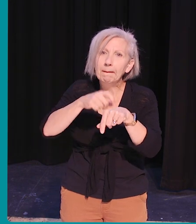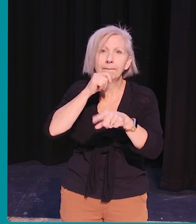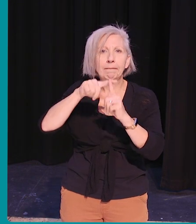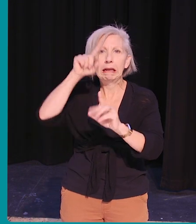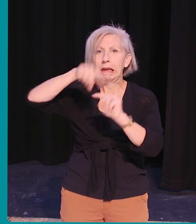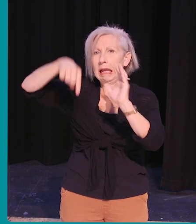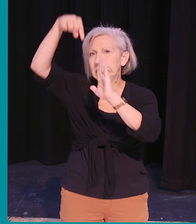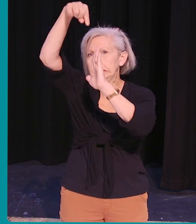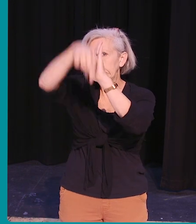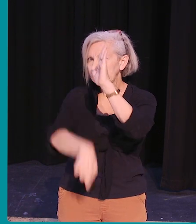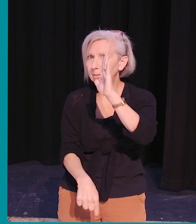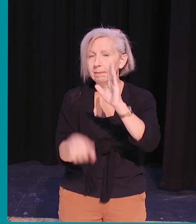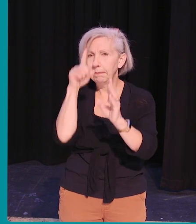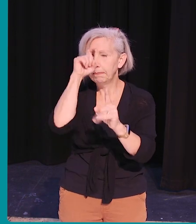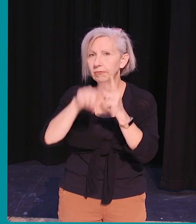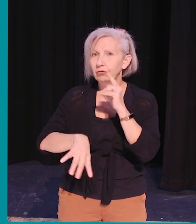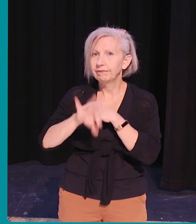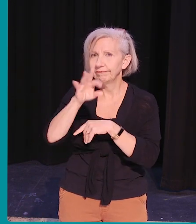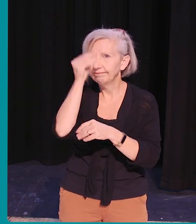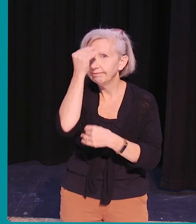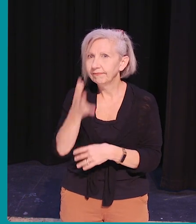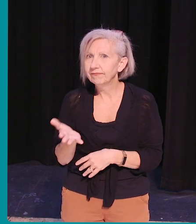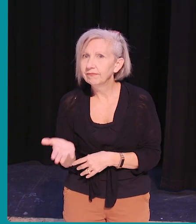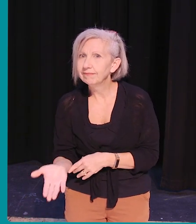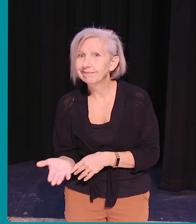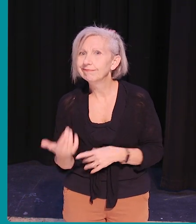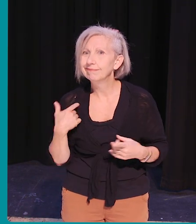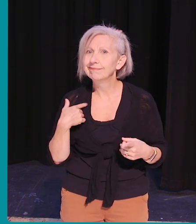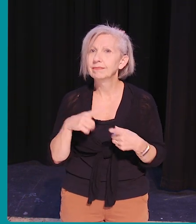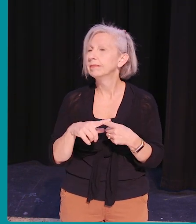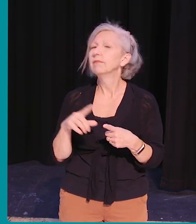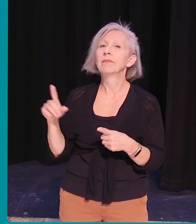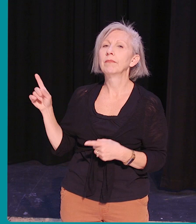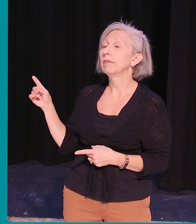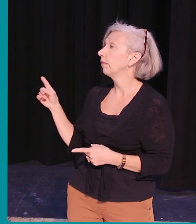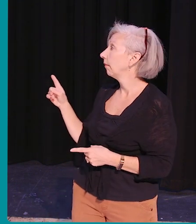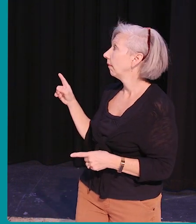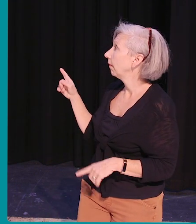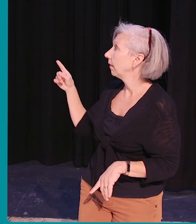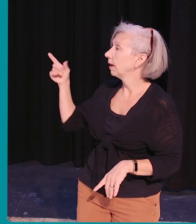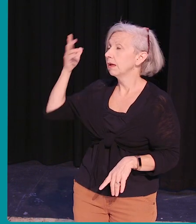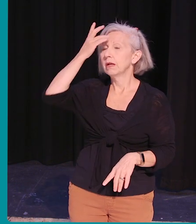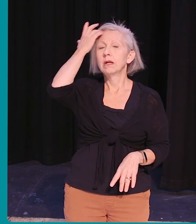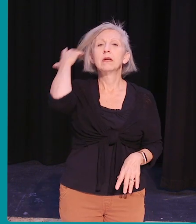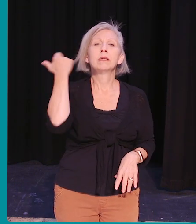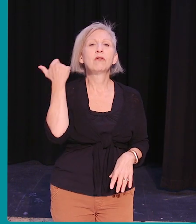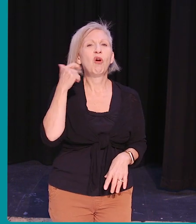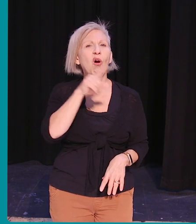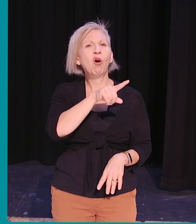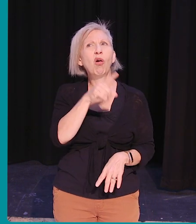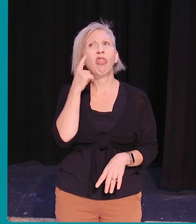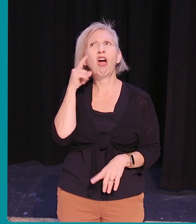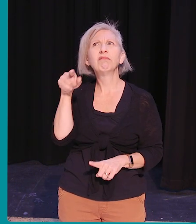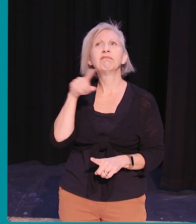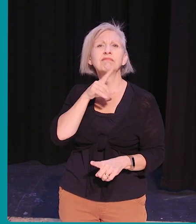project and were like, hey, maybe some kids could help us with this. And the next thing you know, the school district has an aquatic robotics program, right? They have this giant fish tank where they test their stuff,